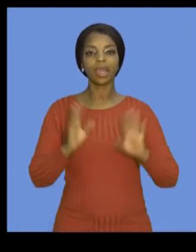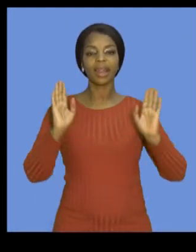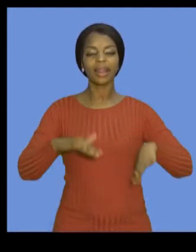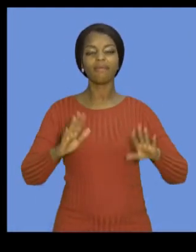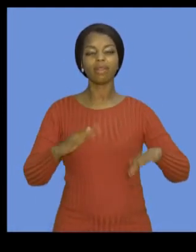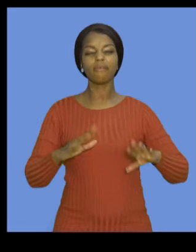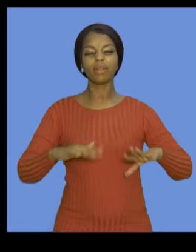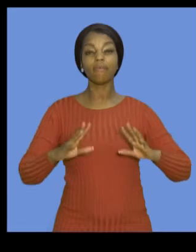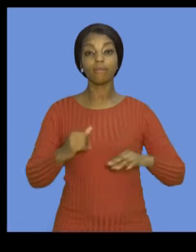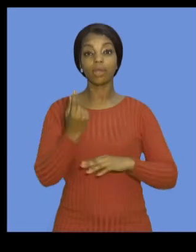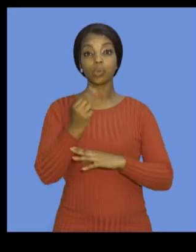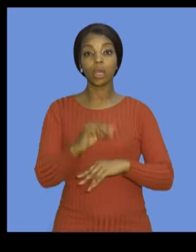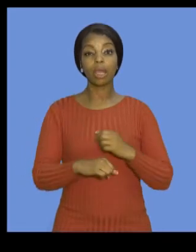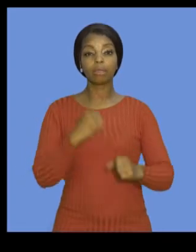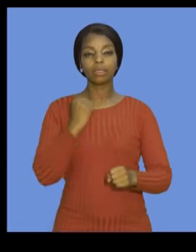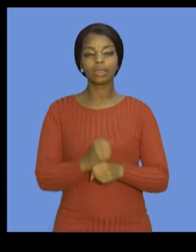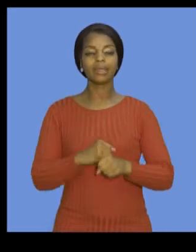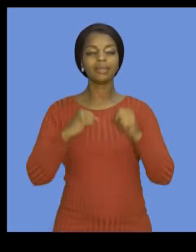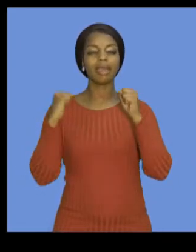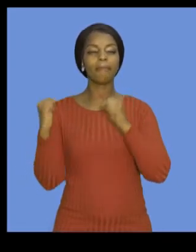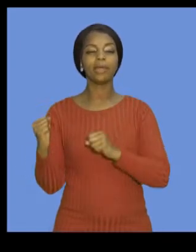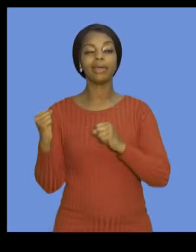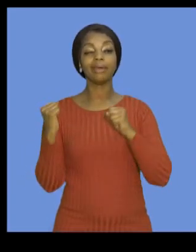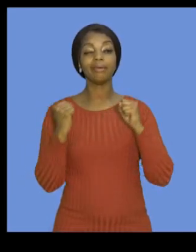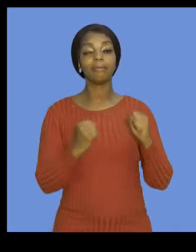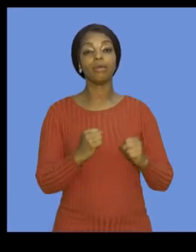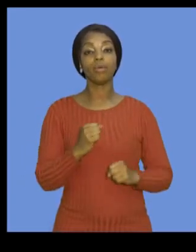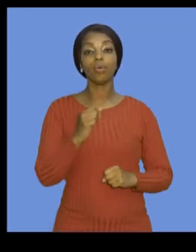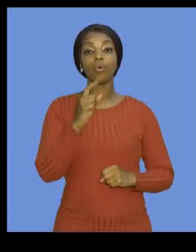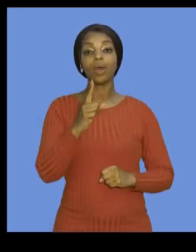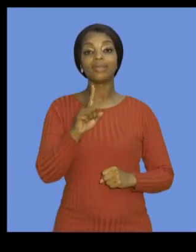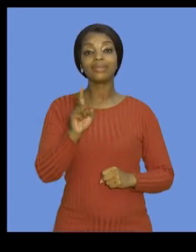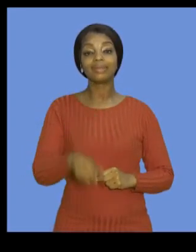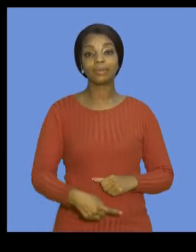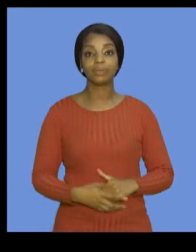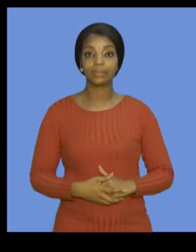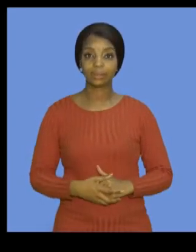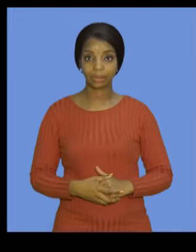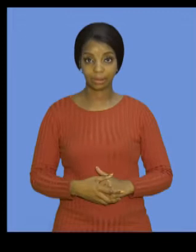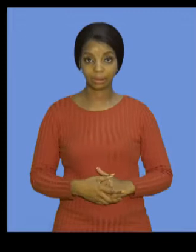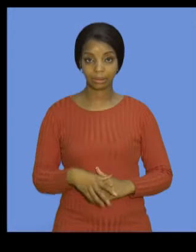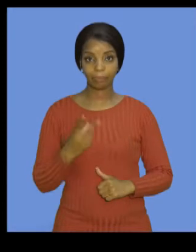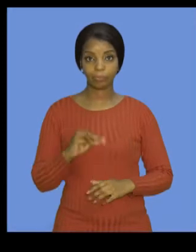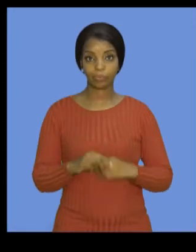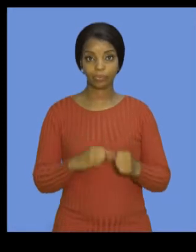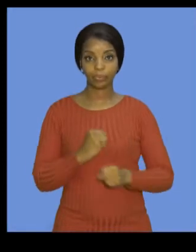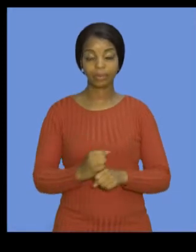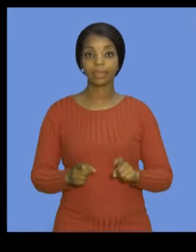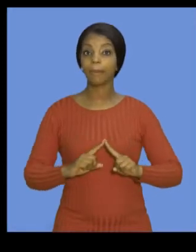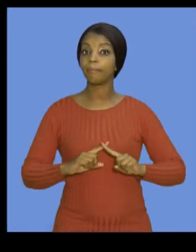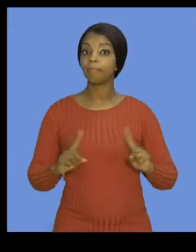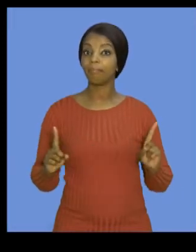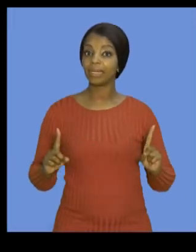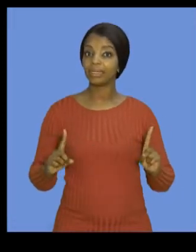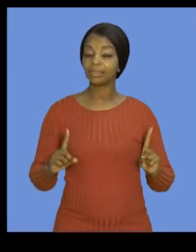20 years in your piggy bank, it will remain 1,000 Rand after those 20 years. But